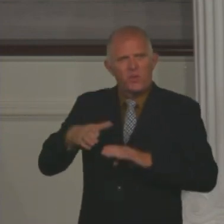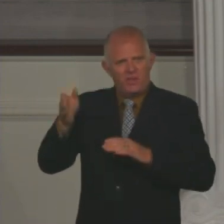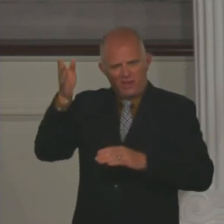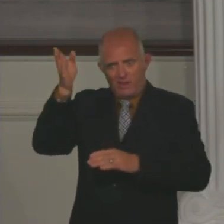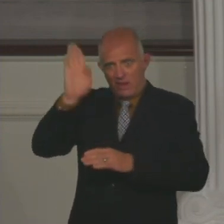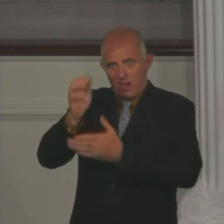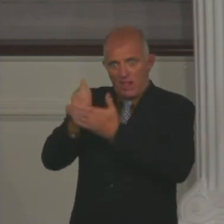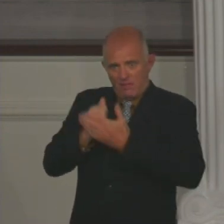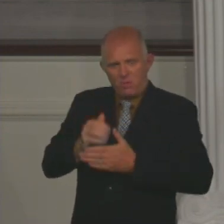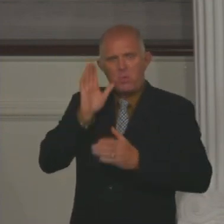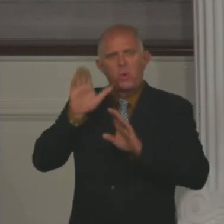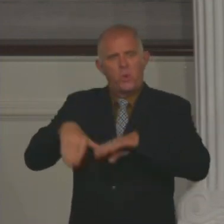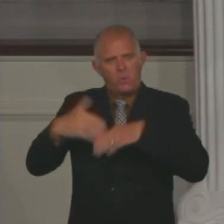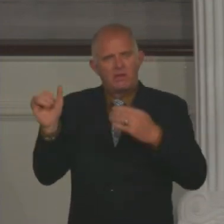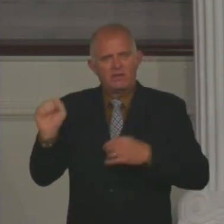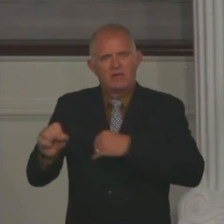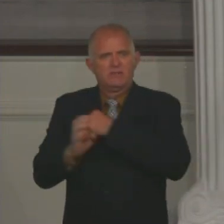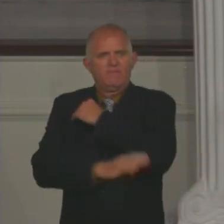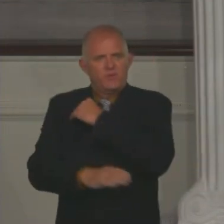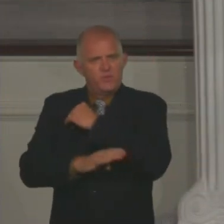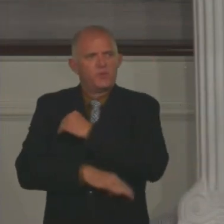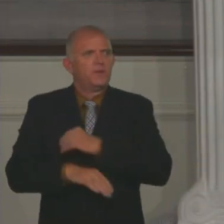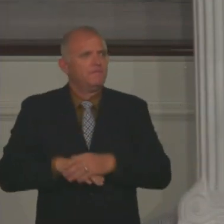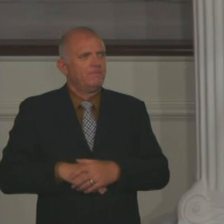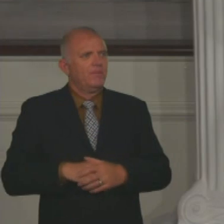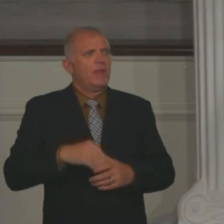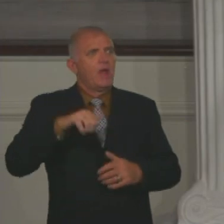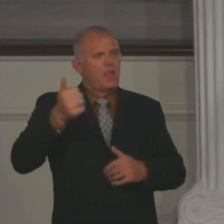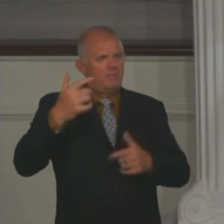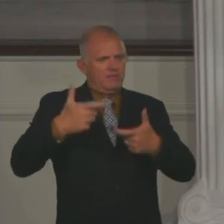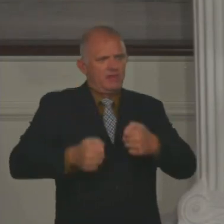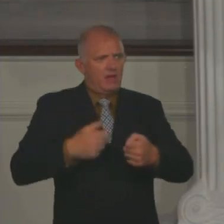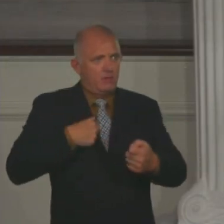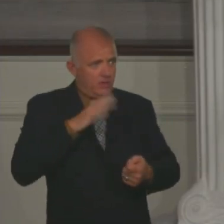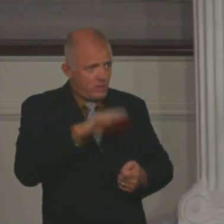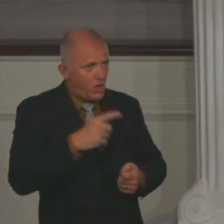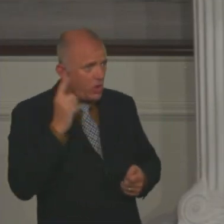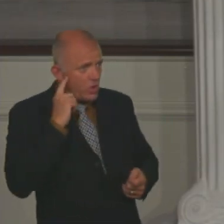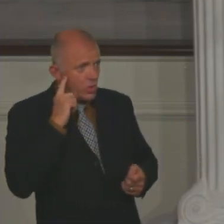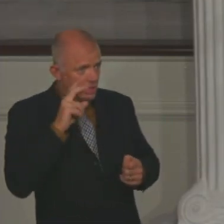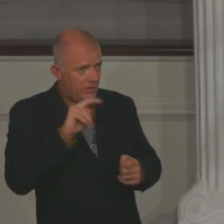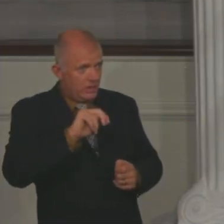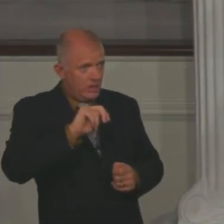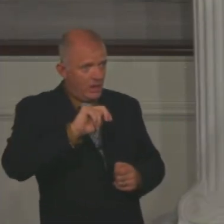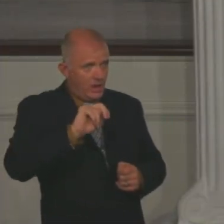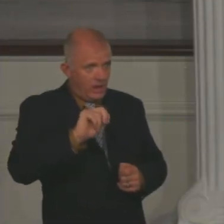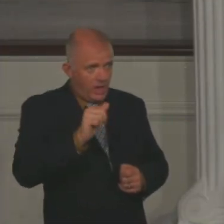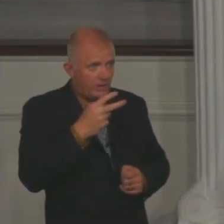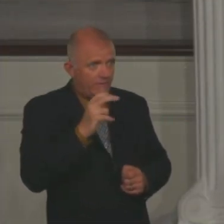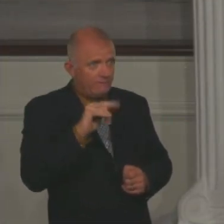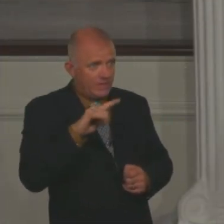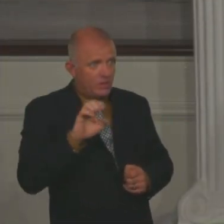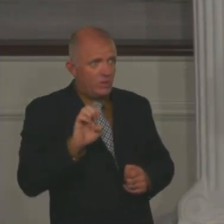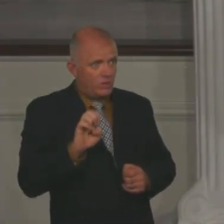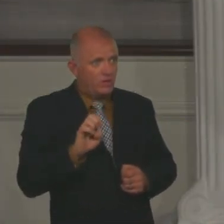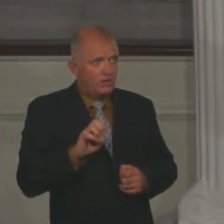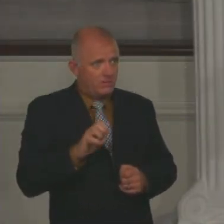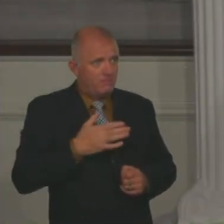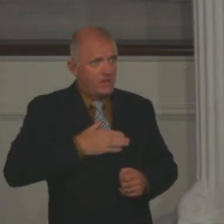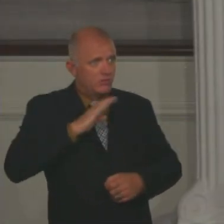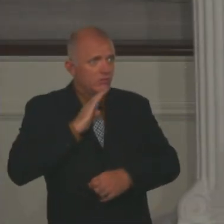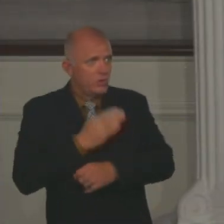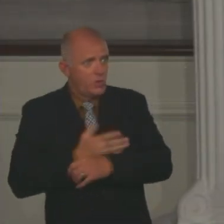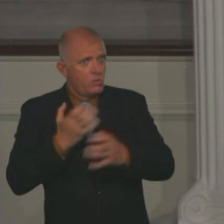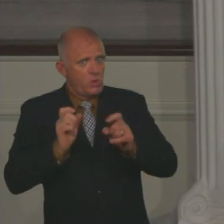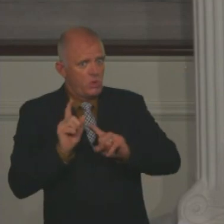The Lord willing. Talked to another man. He texted me. He said, hey, I heard you're in Nashville. My daughter, Naomi, is wanting to come. She's been dreaming about